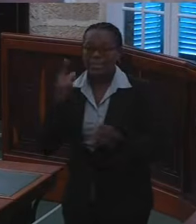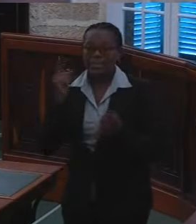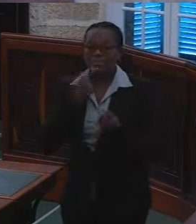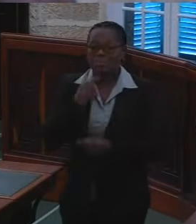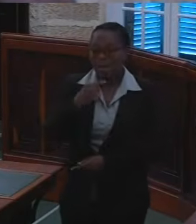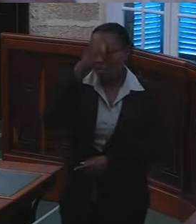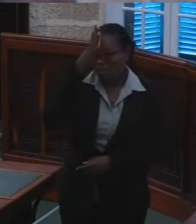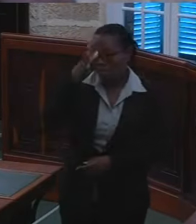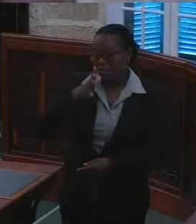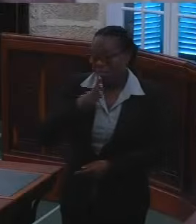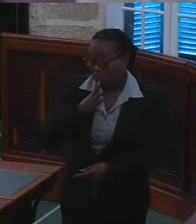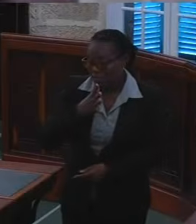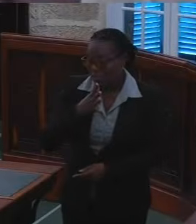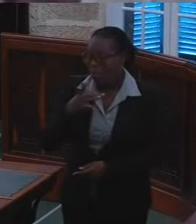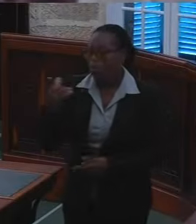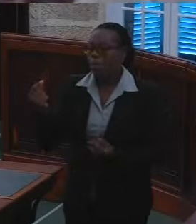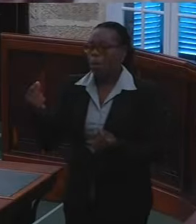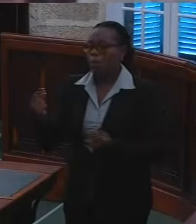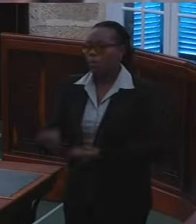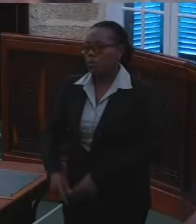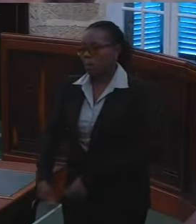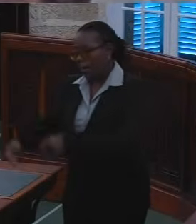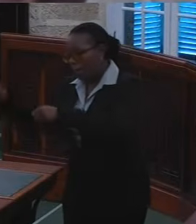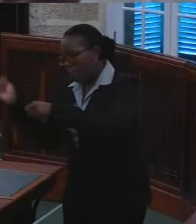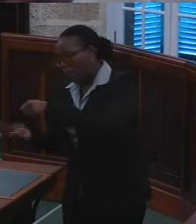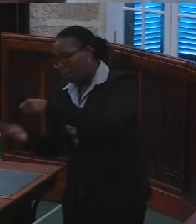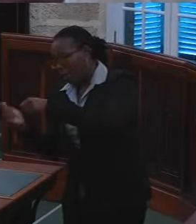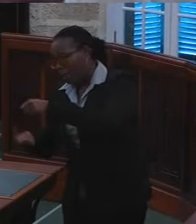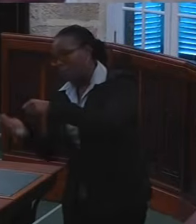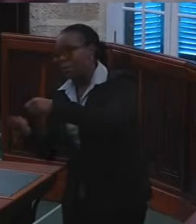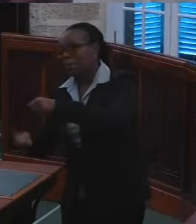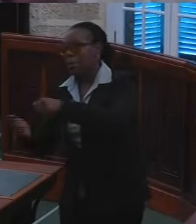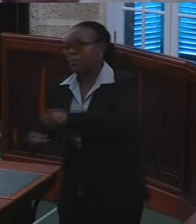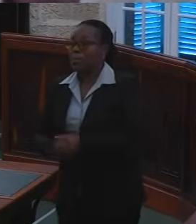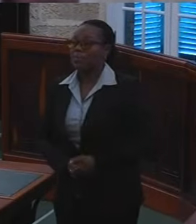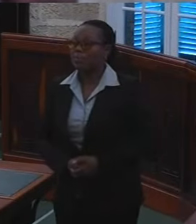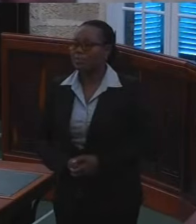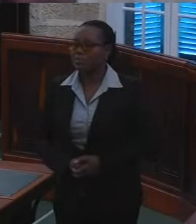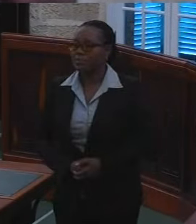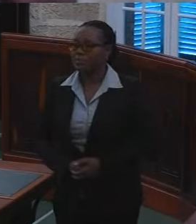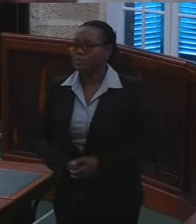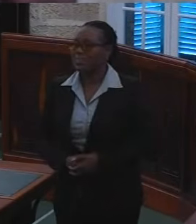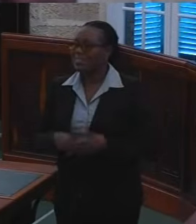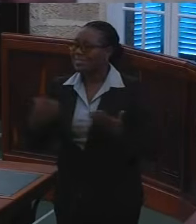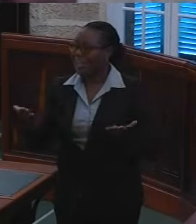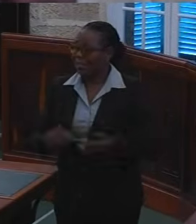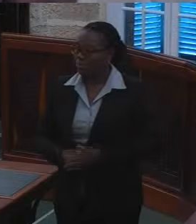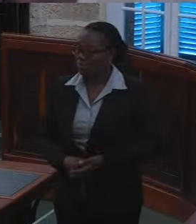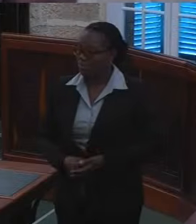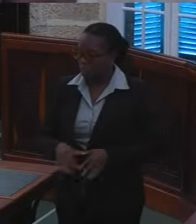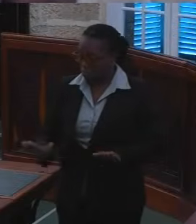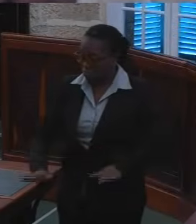reality of the life that we face. And we were raised, and raised properly too,